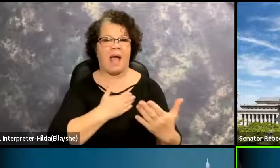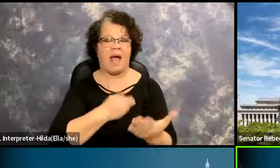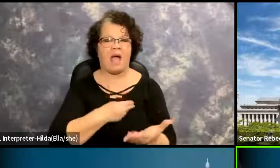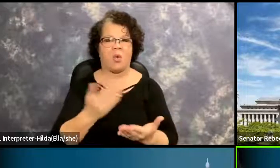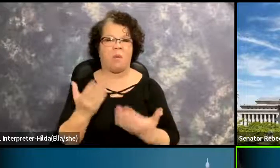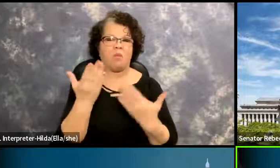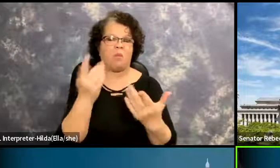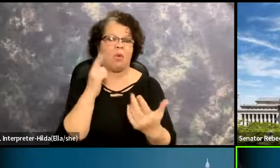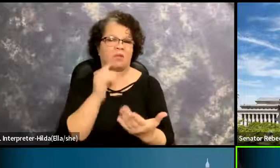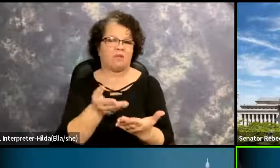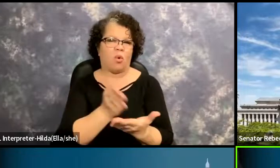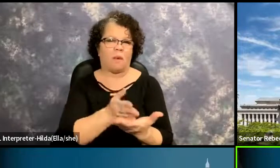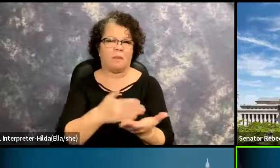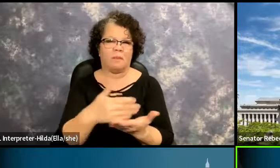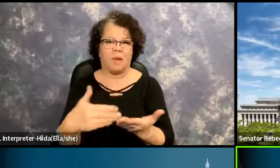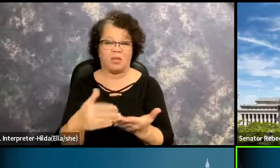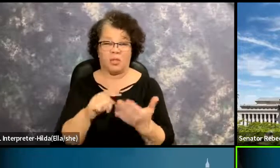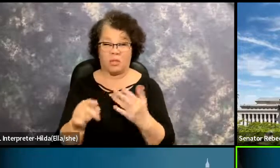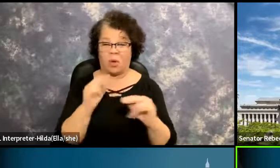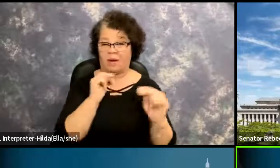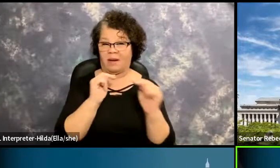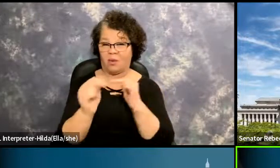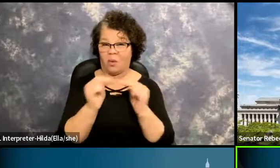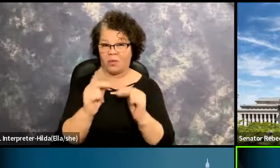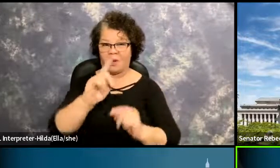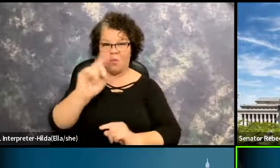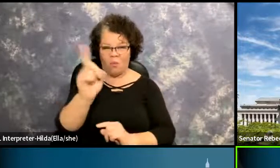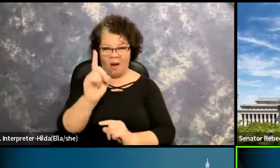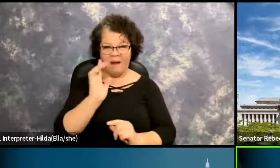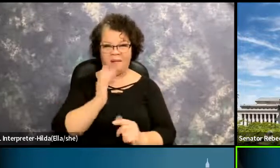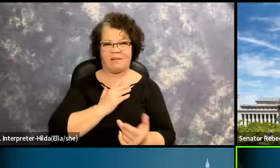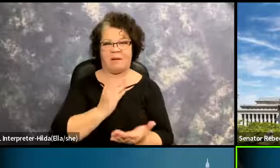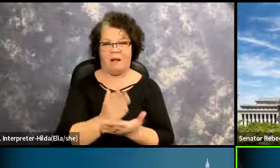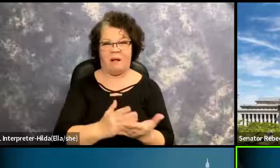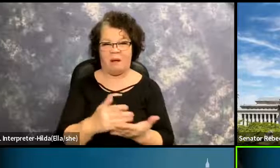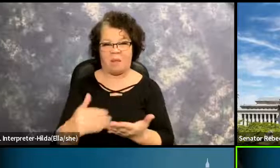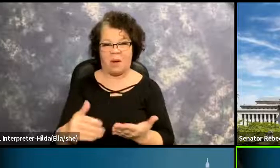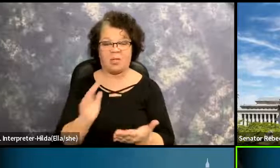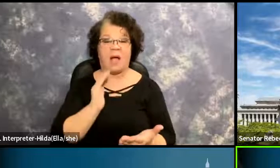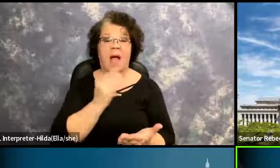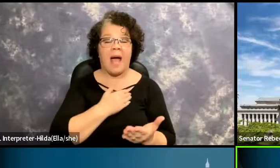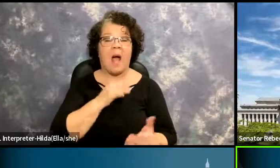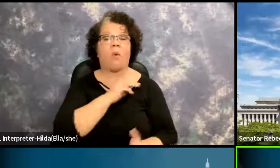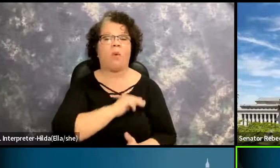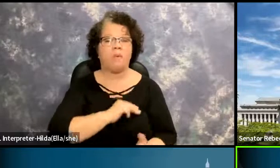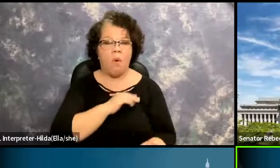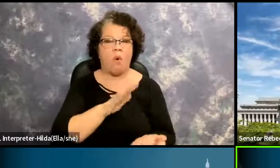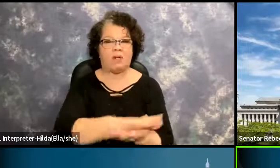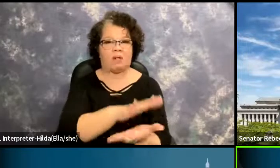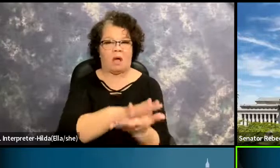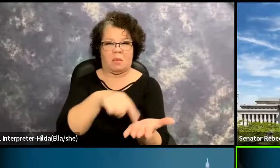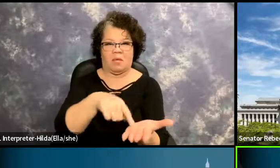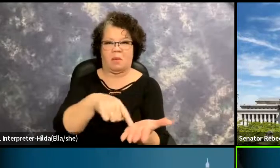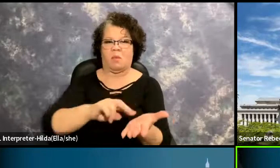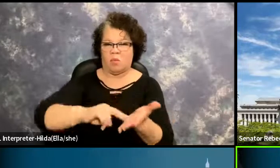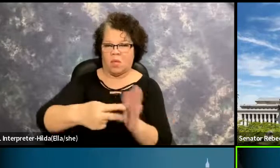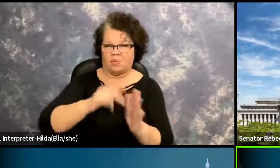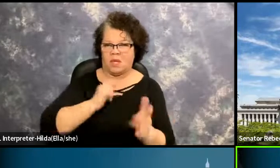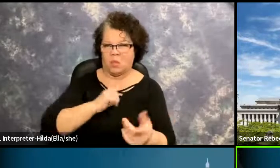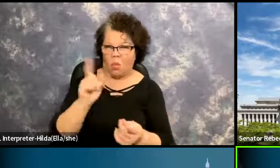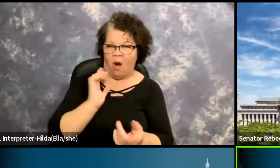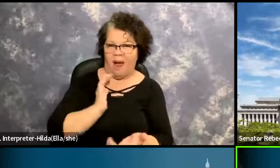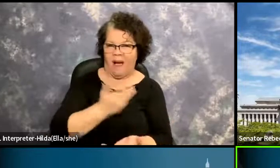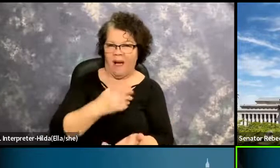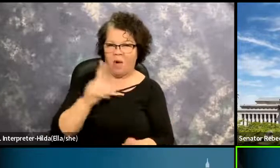between our chambers negotiating where our budget, a moral document where we will put our resources, the tax dollars